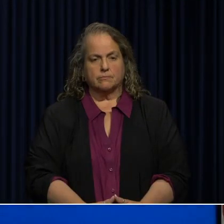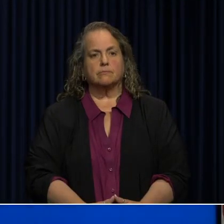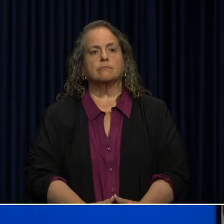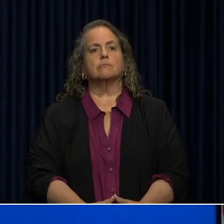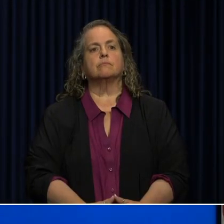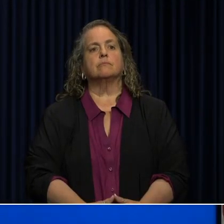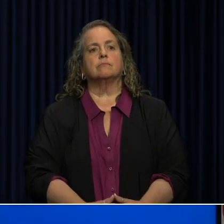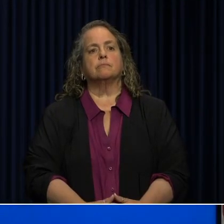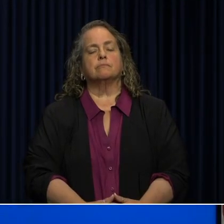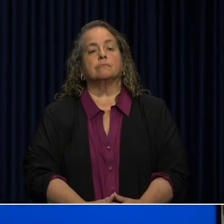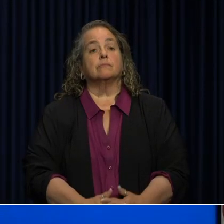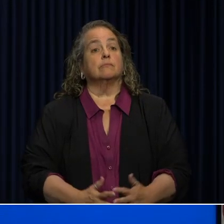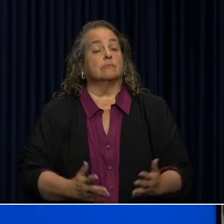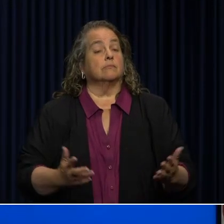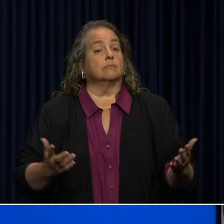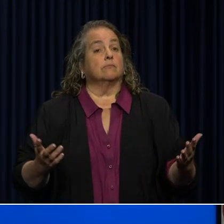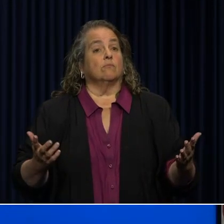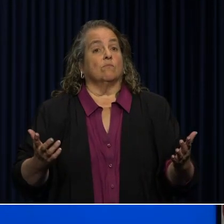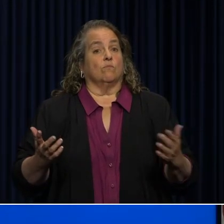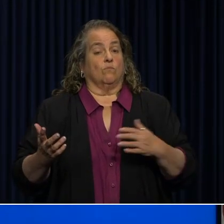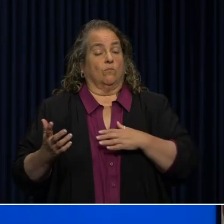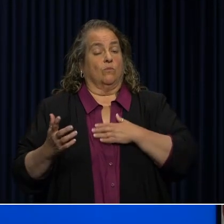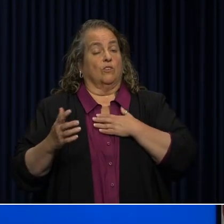And just like those that